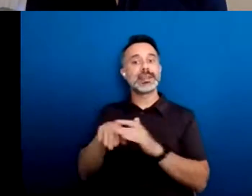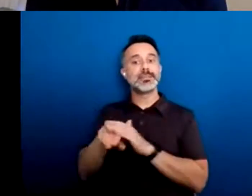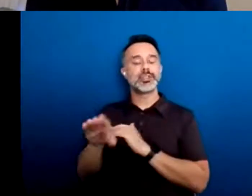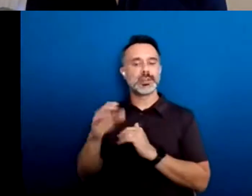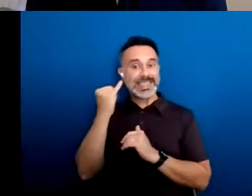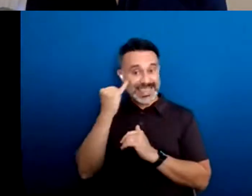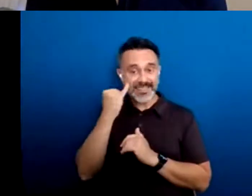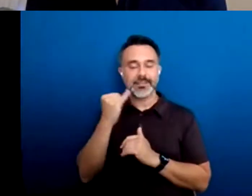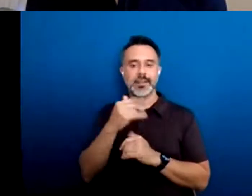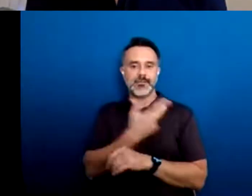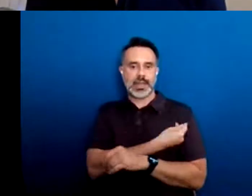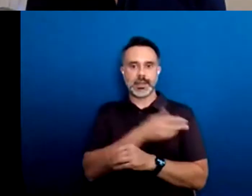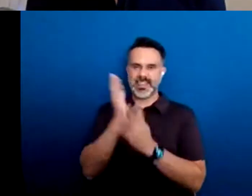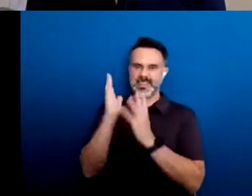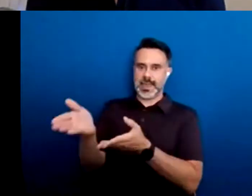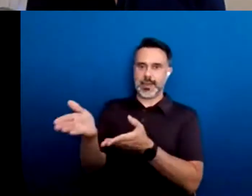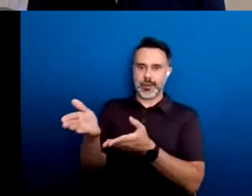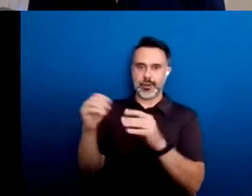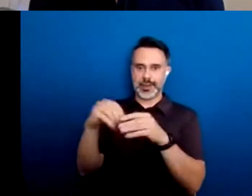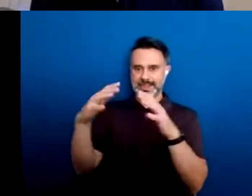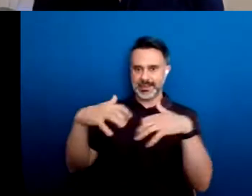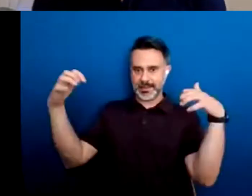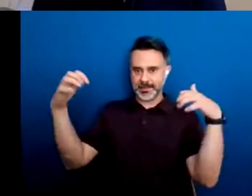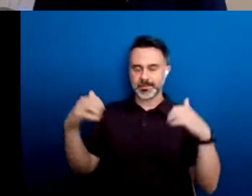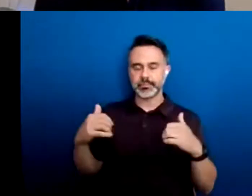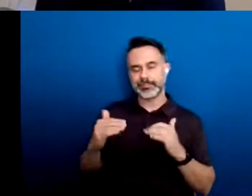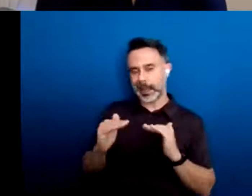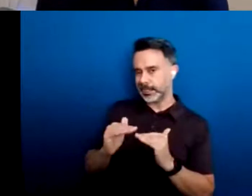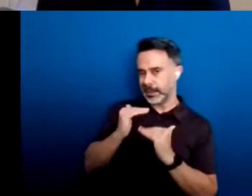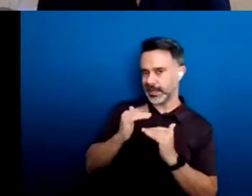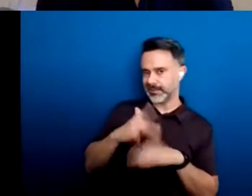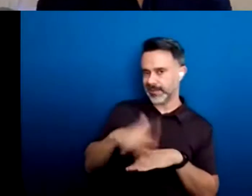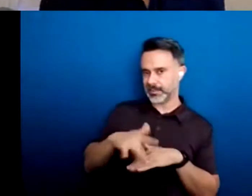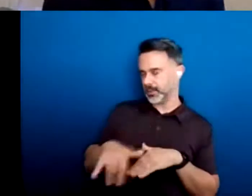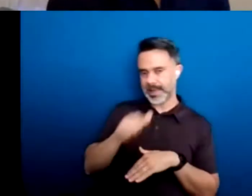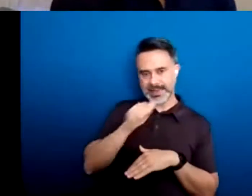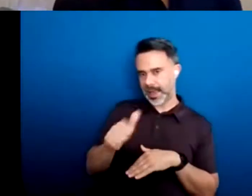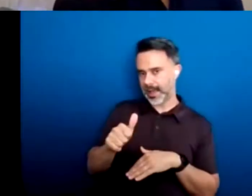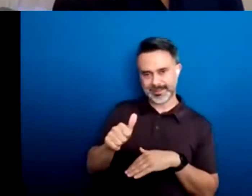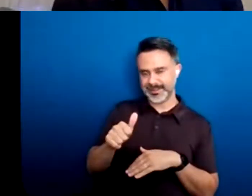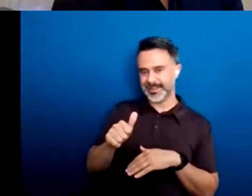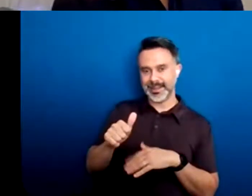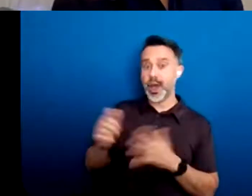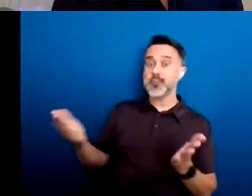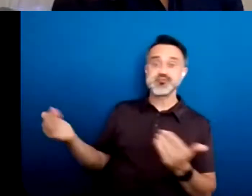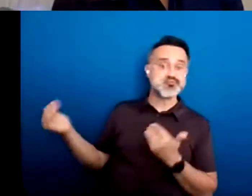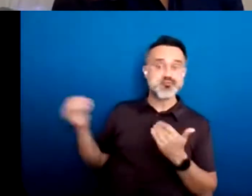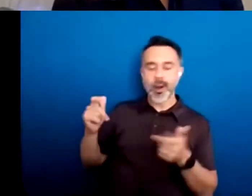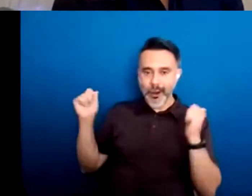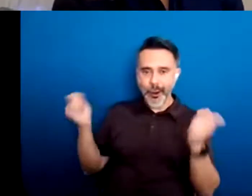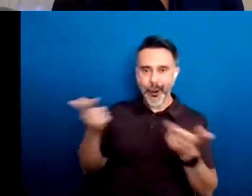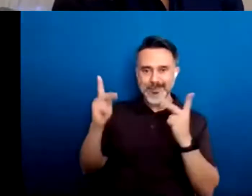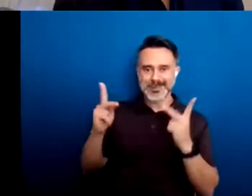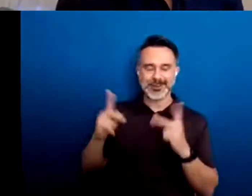So we're very excited for that. As you might imagine, that is limited availability. They don't have unlimited ability to let everybody in, but there is